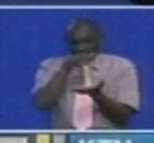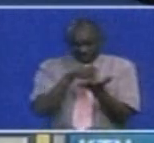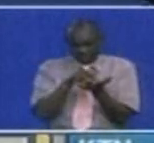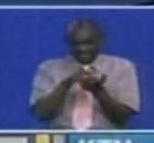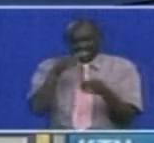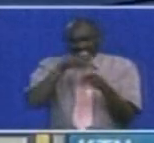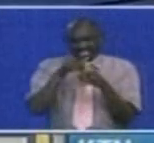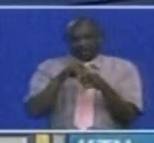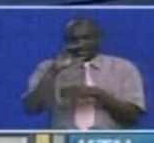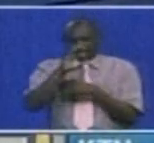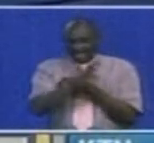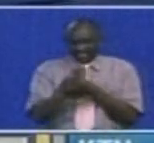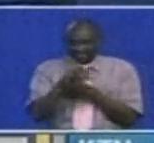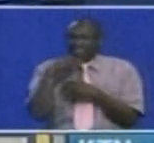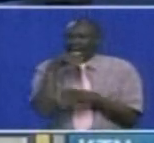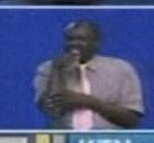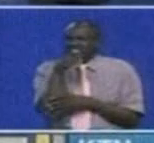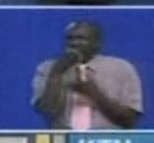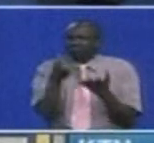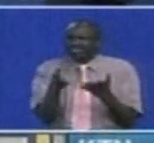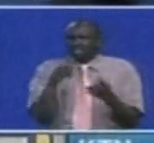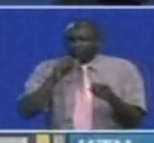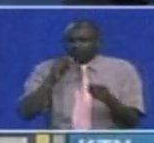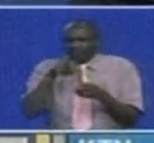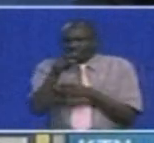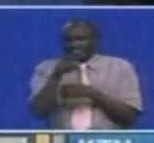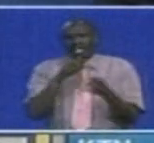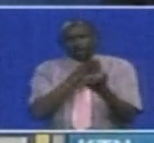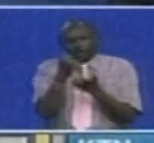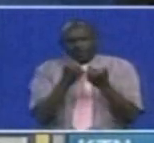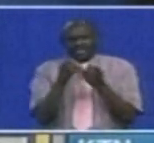I sought to find out what exactly entails rebasing a country's economic data.